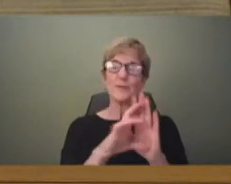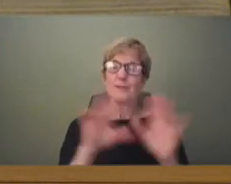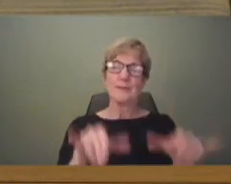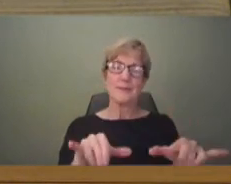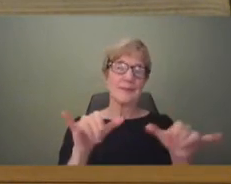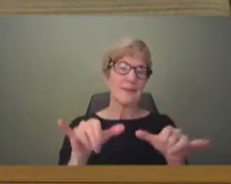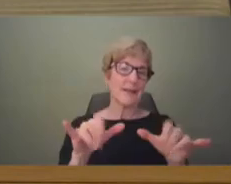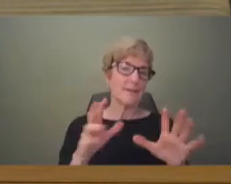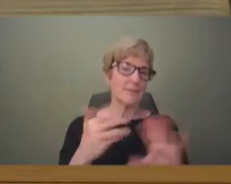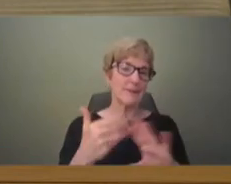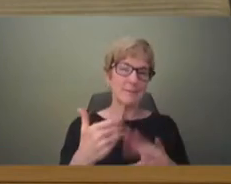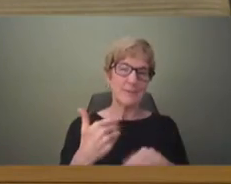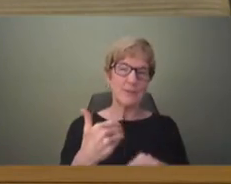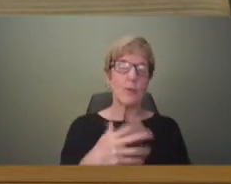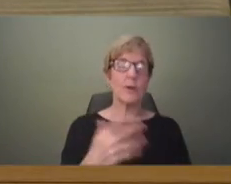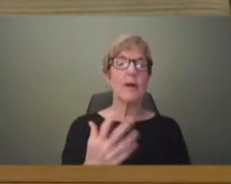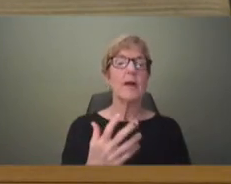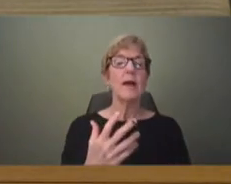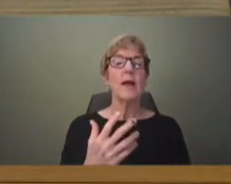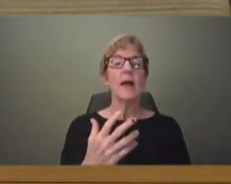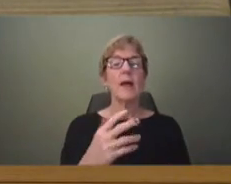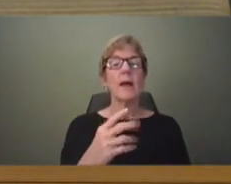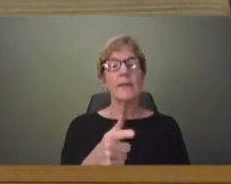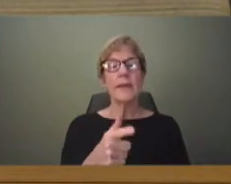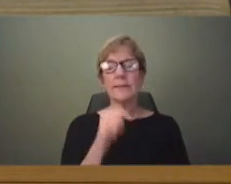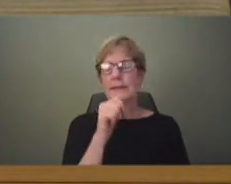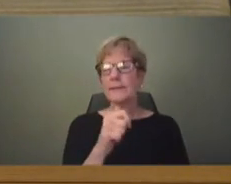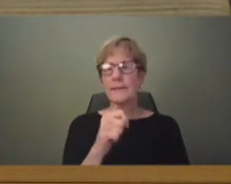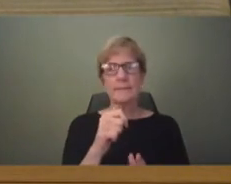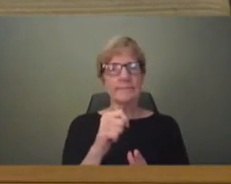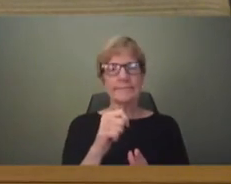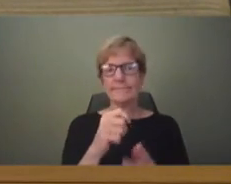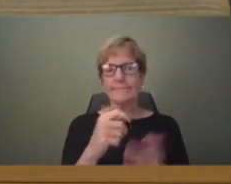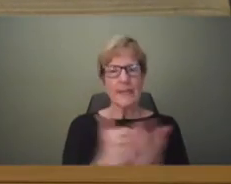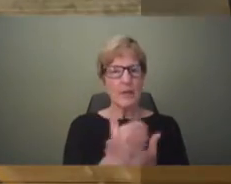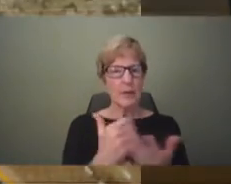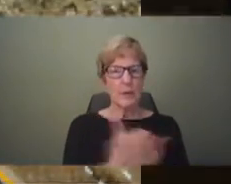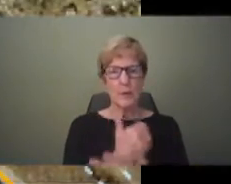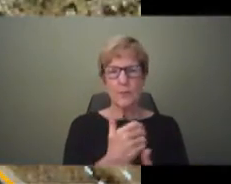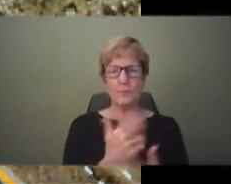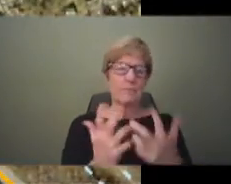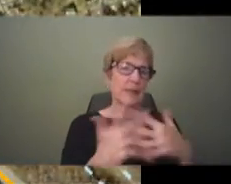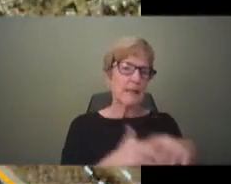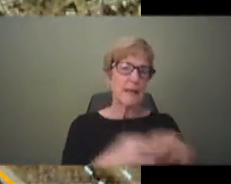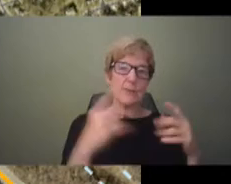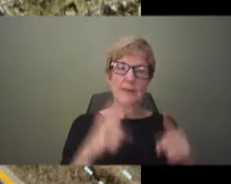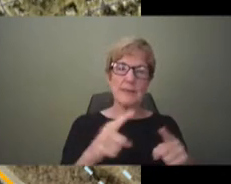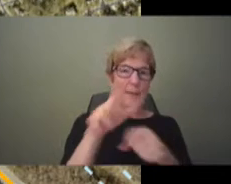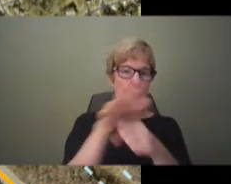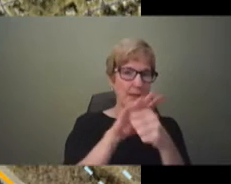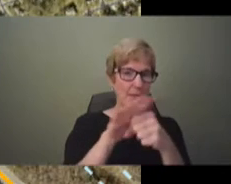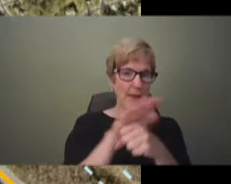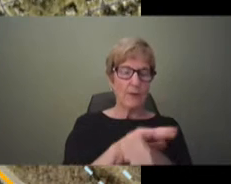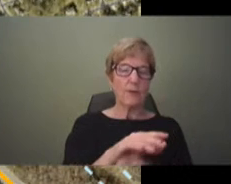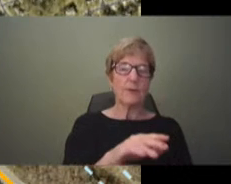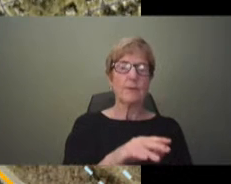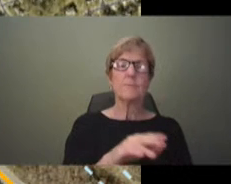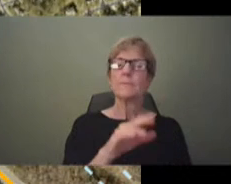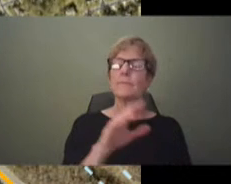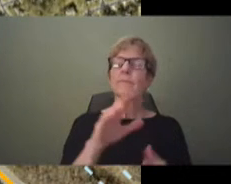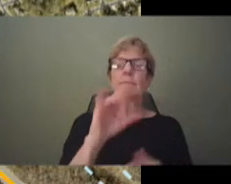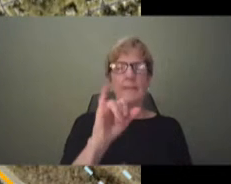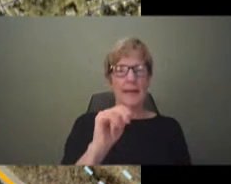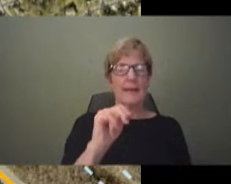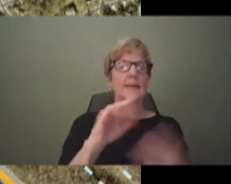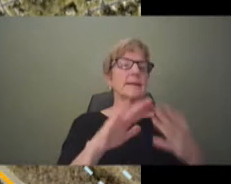um again with the proximity it's not a new precedent this is right in line with what's happening out there again this is is well within the city limits of Charlotte and